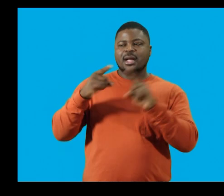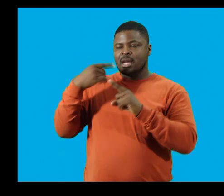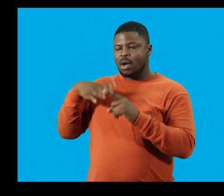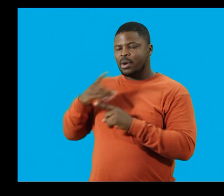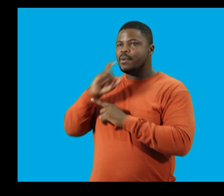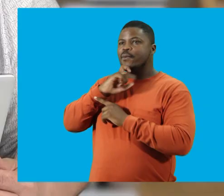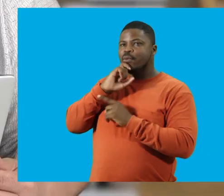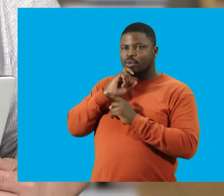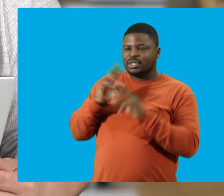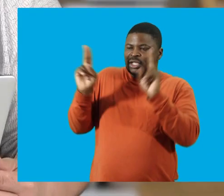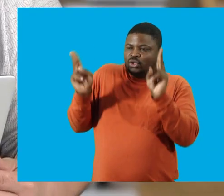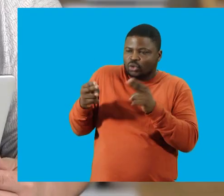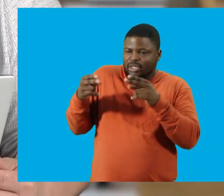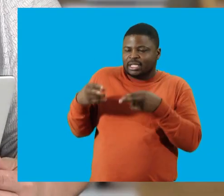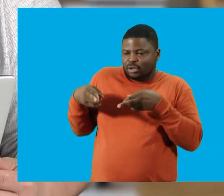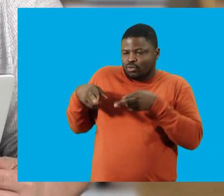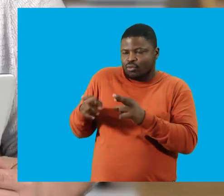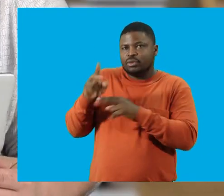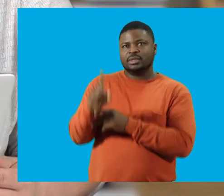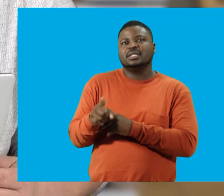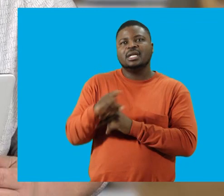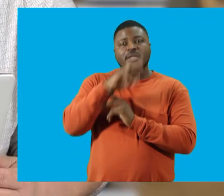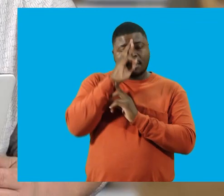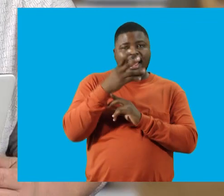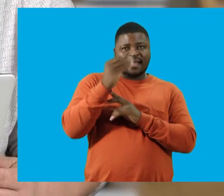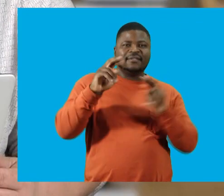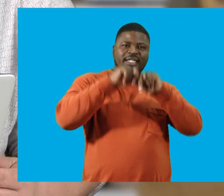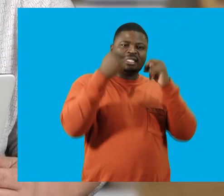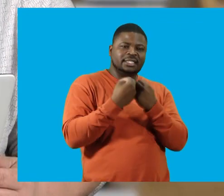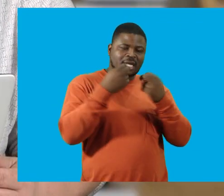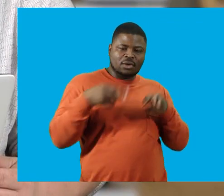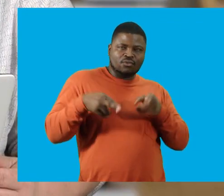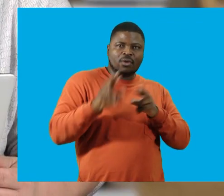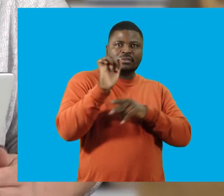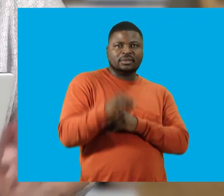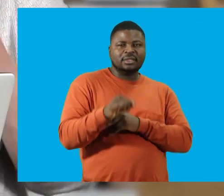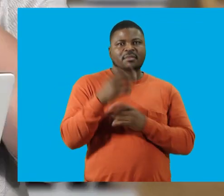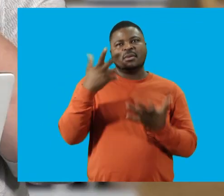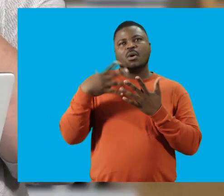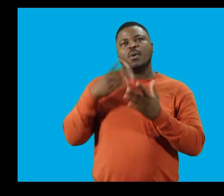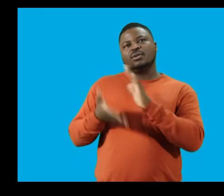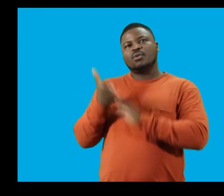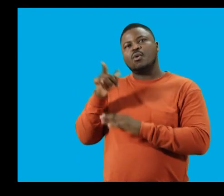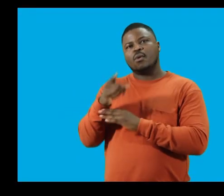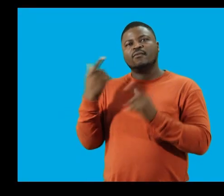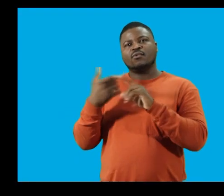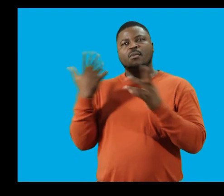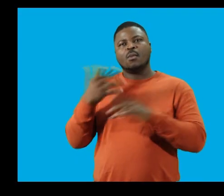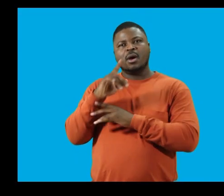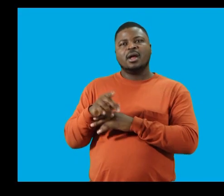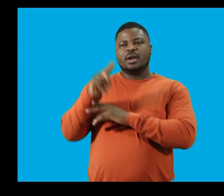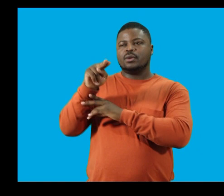time your shortest route will be your national roads. So you would have said, okay, she wants to go